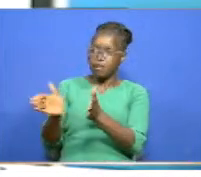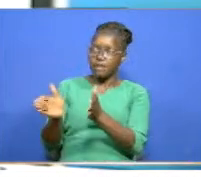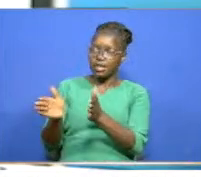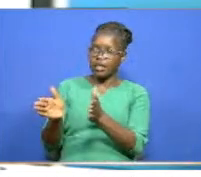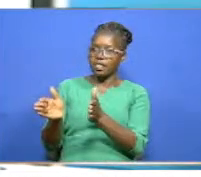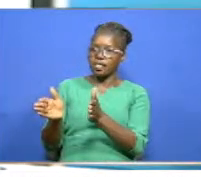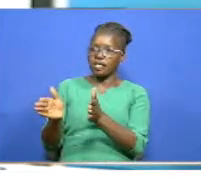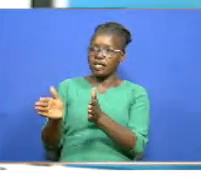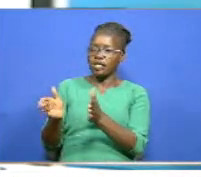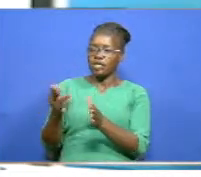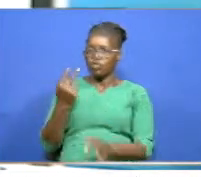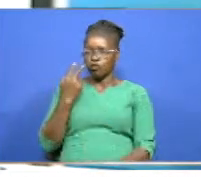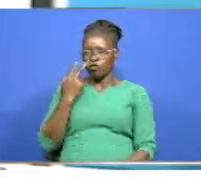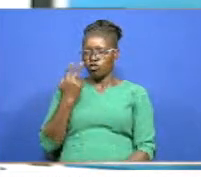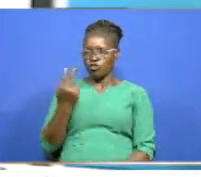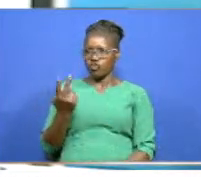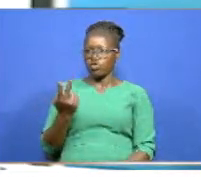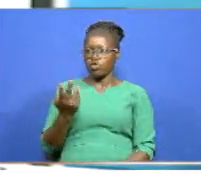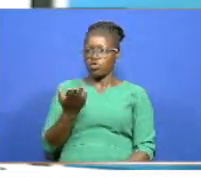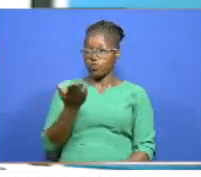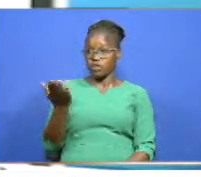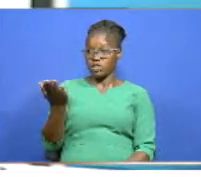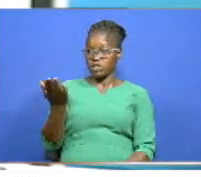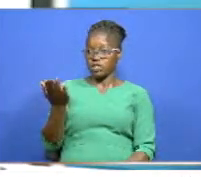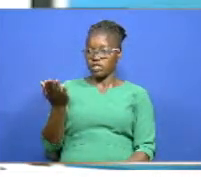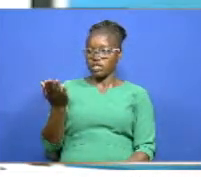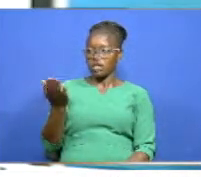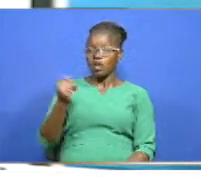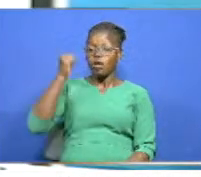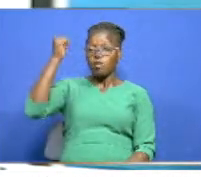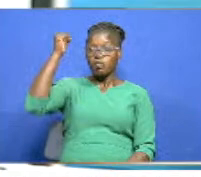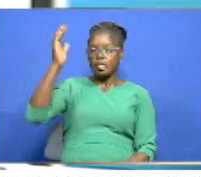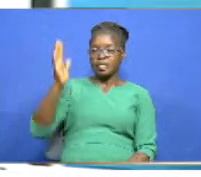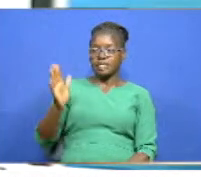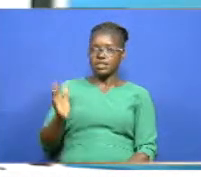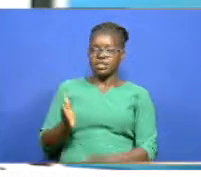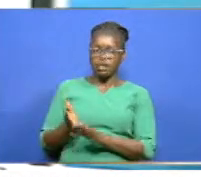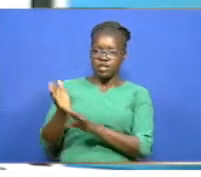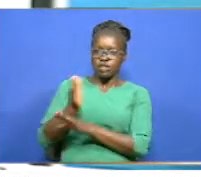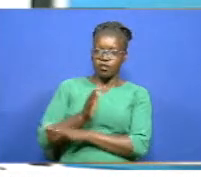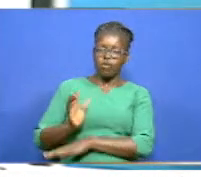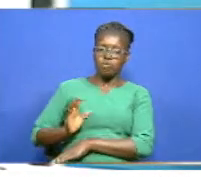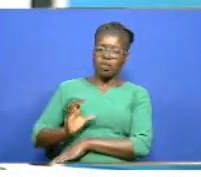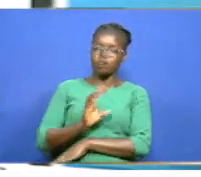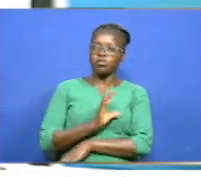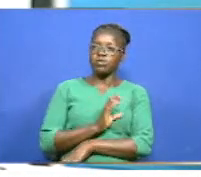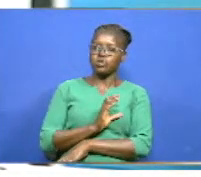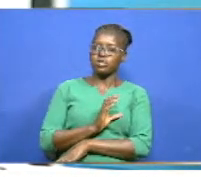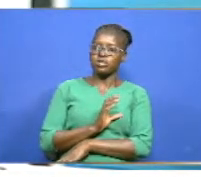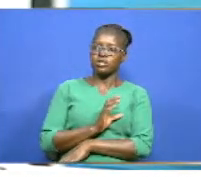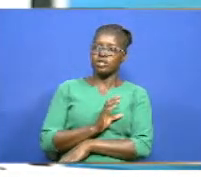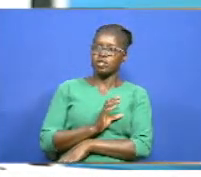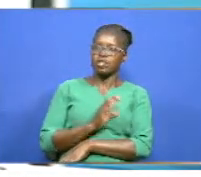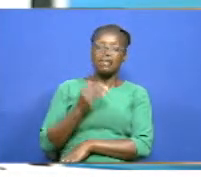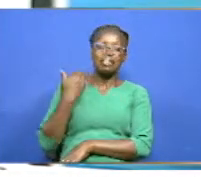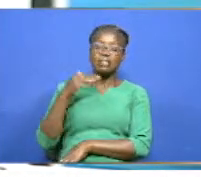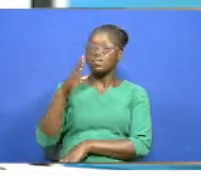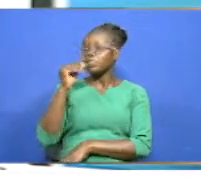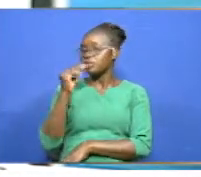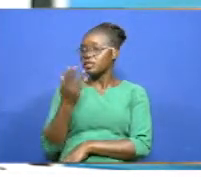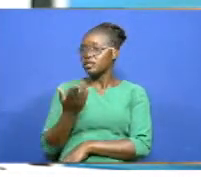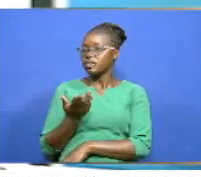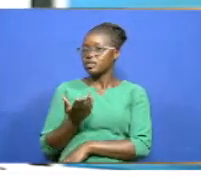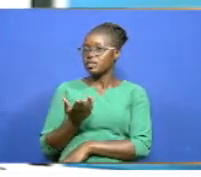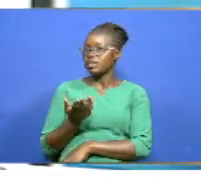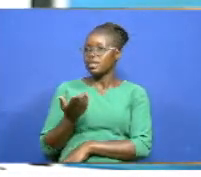to view these politicians. The former commission came up with something called the hate speech.